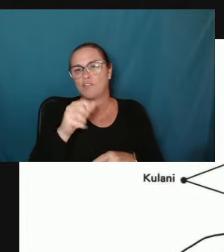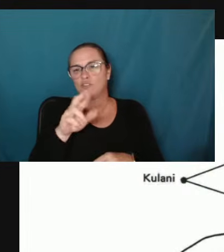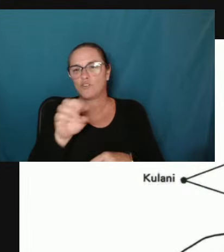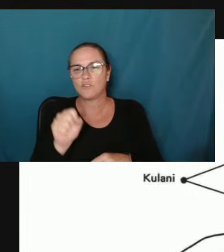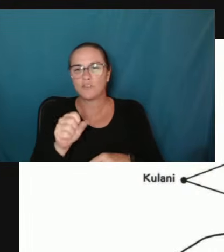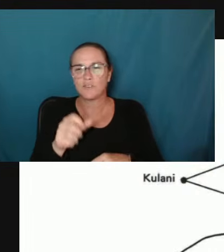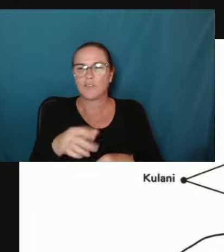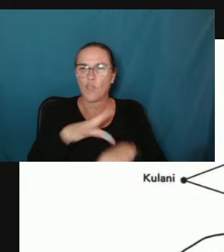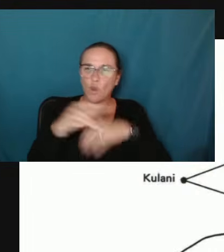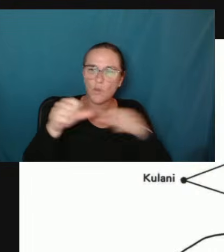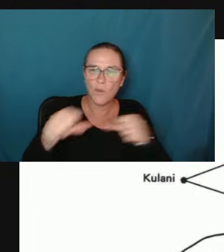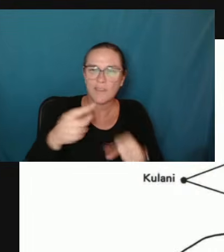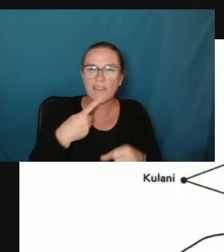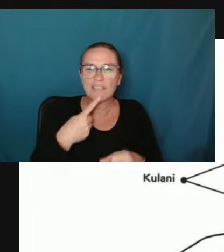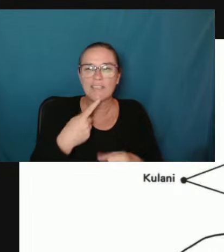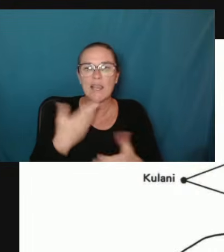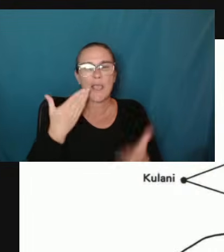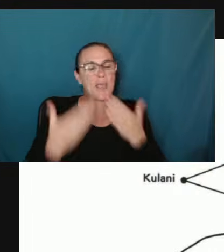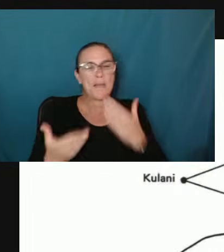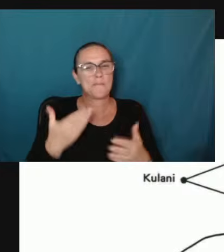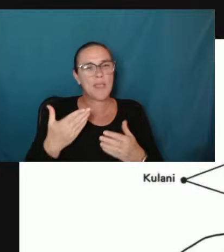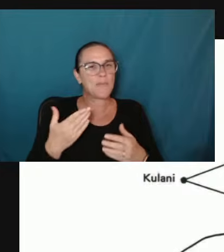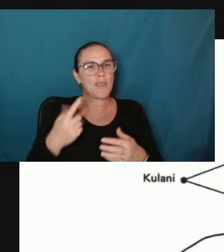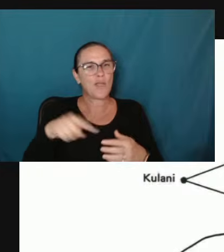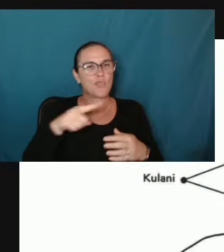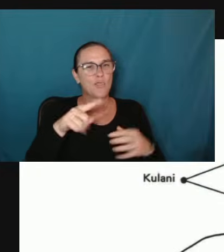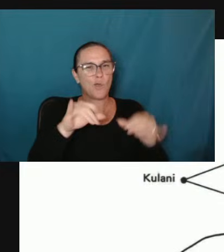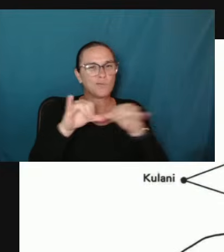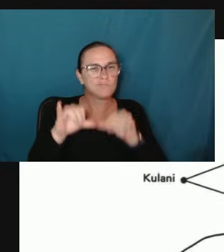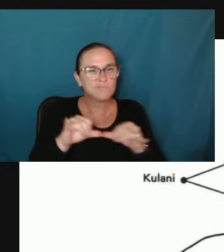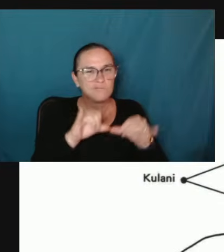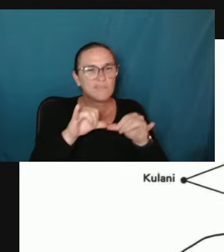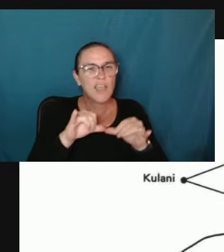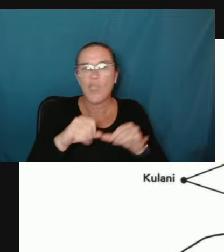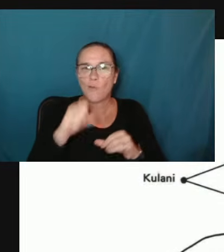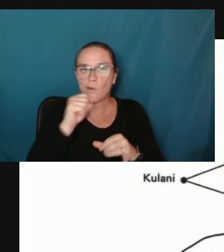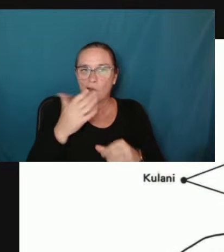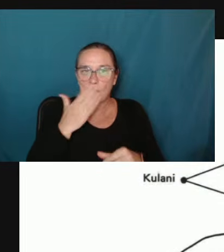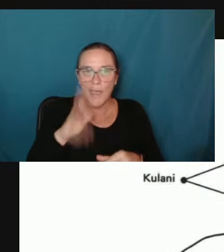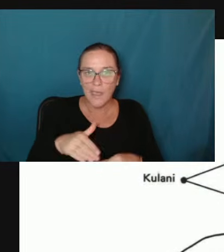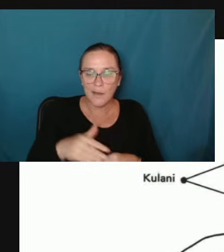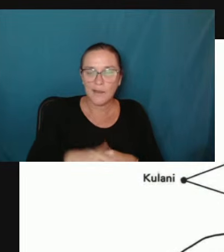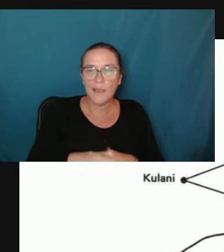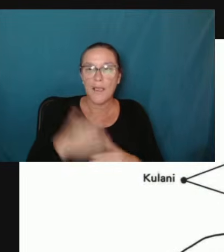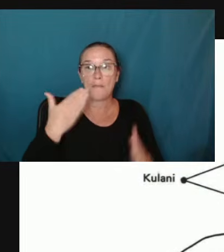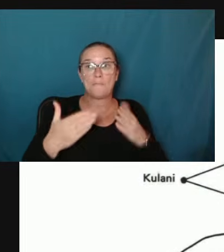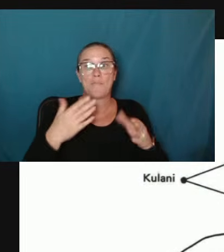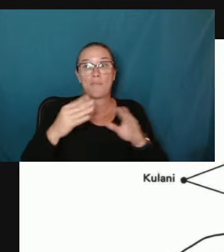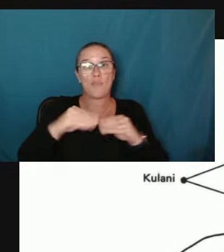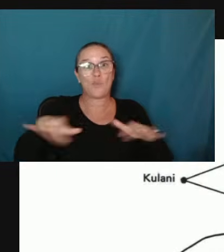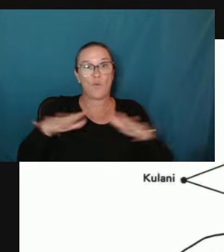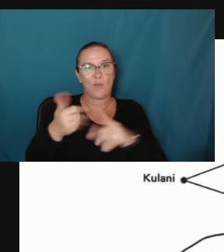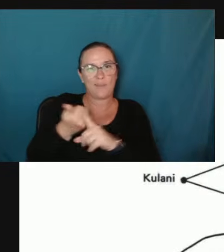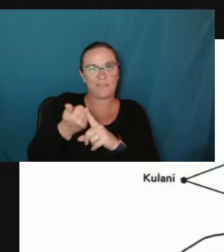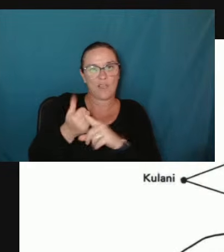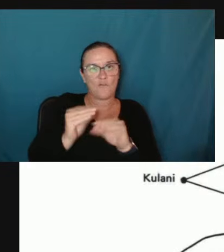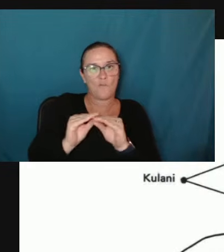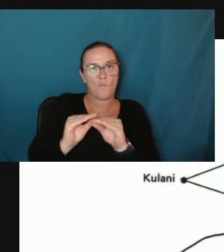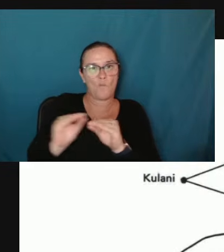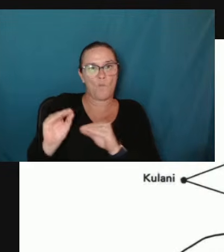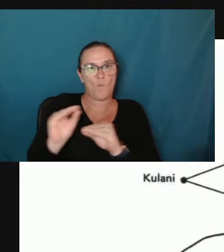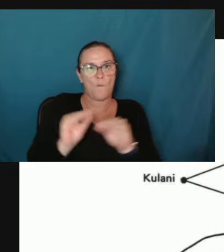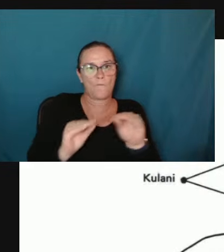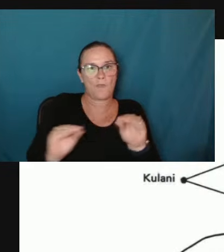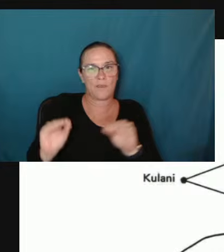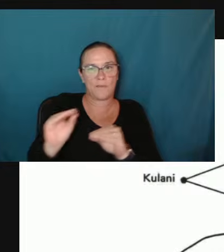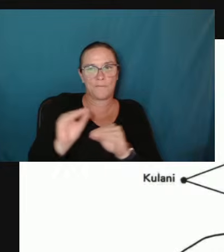what? Maybe those surveyors were not so bad after all. Maybe the ground was moving. And that was met